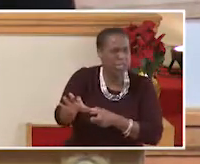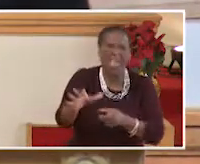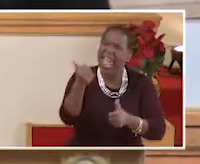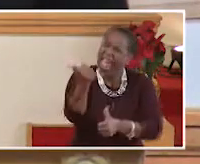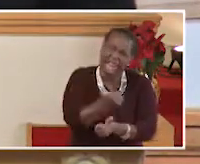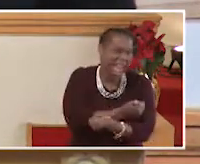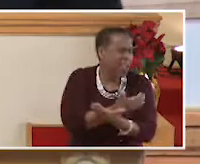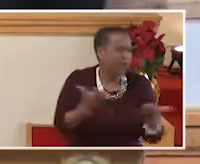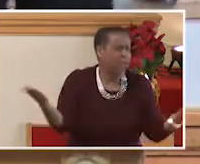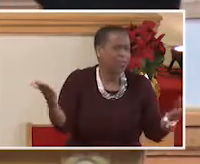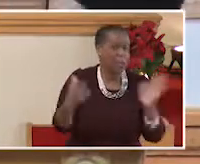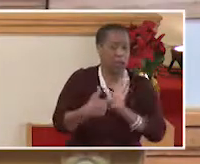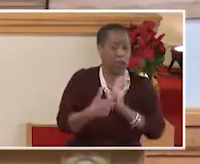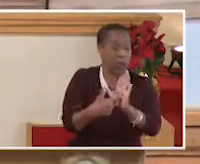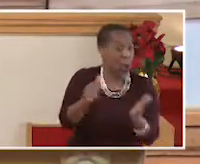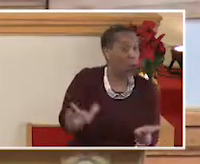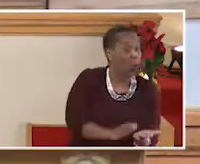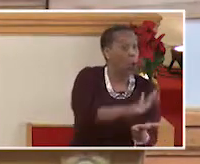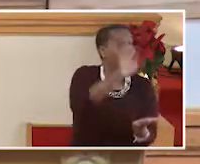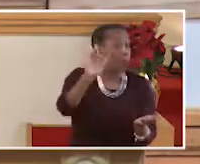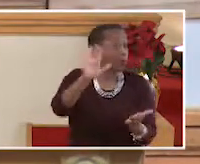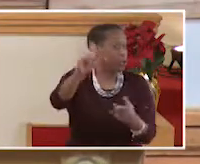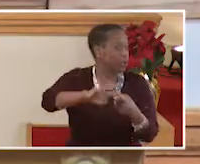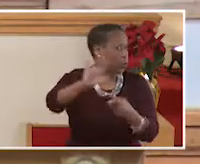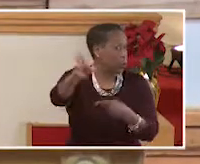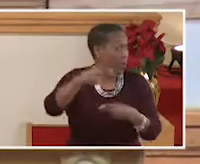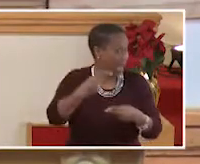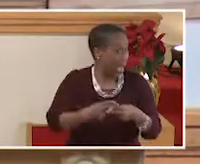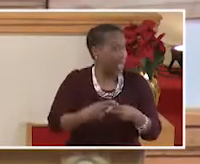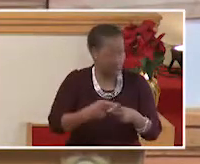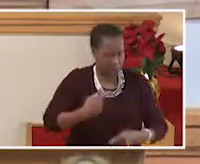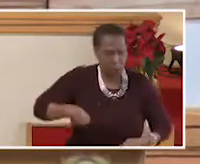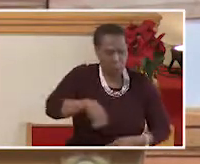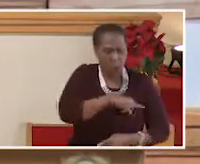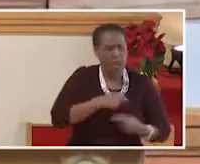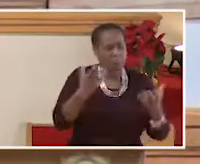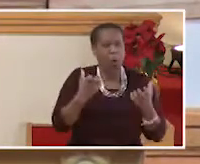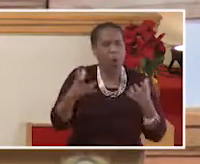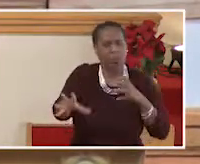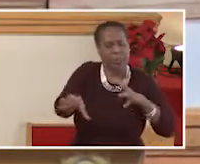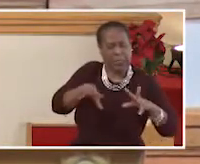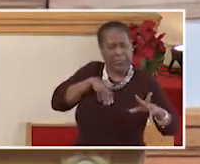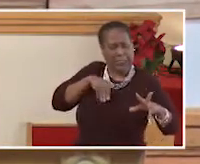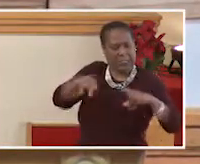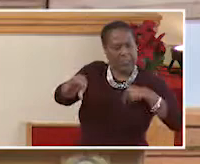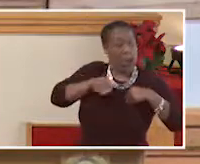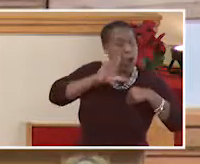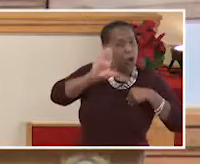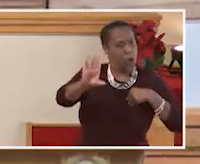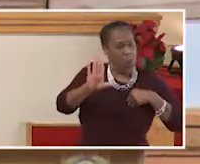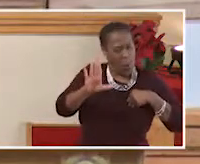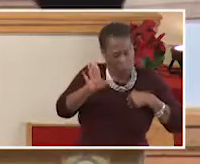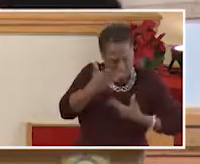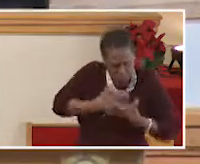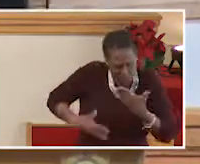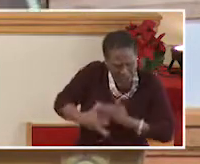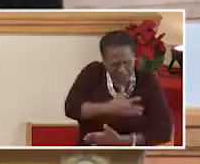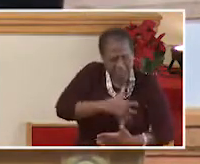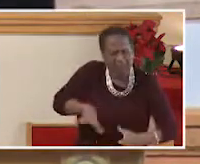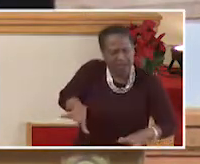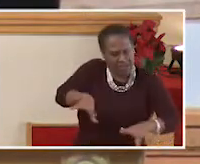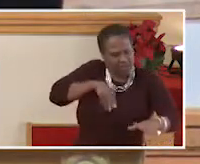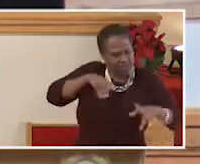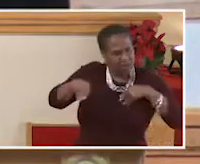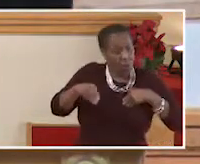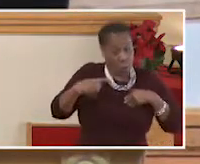bring glory to your name. God, we just want to be recipients of your presence this morning, that when we leave out of this place, God,